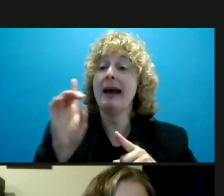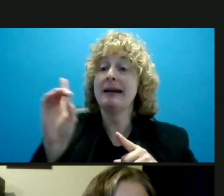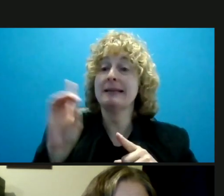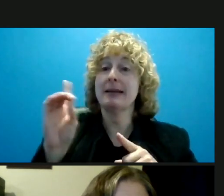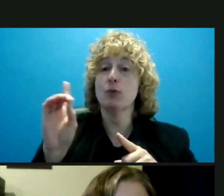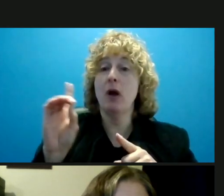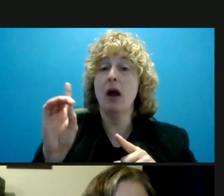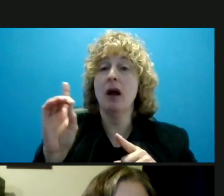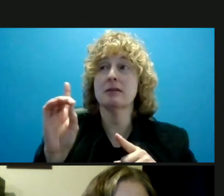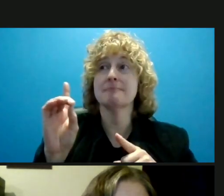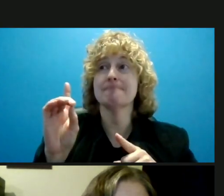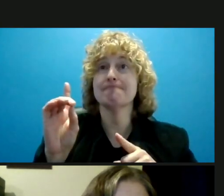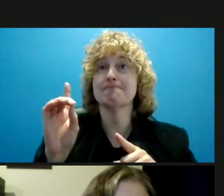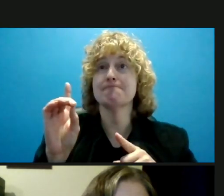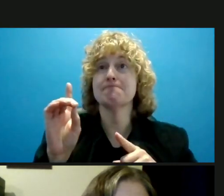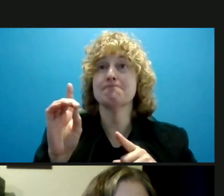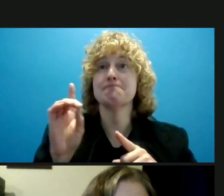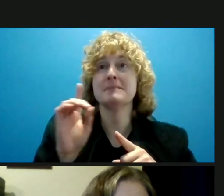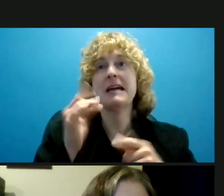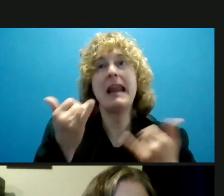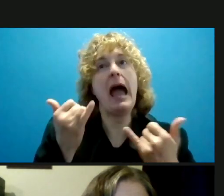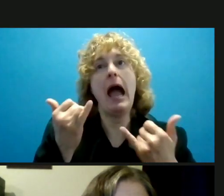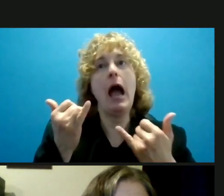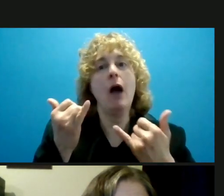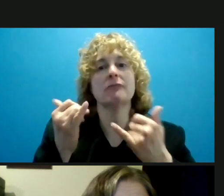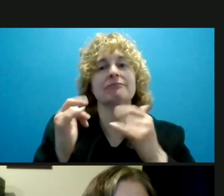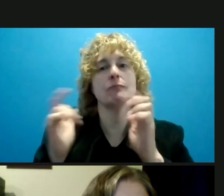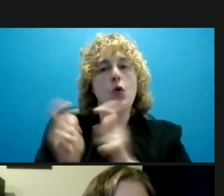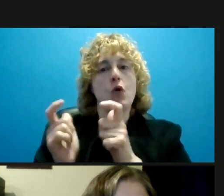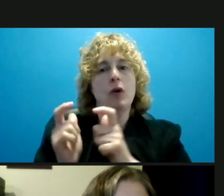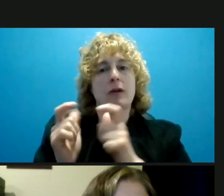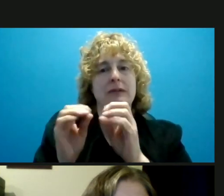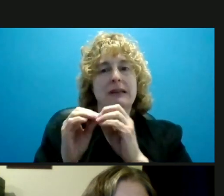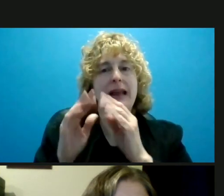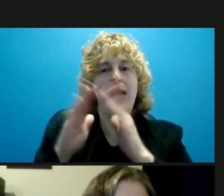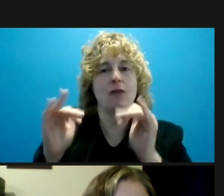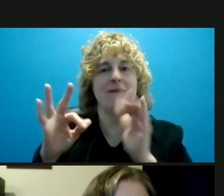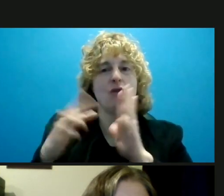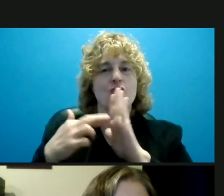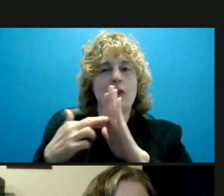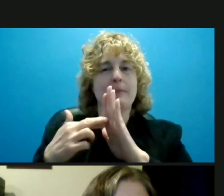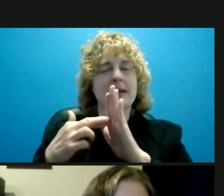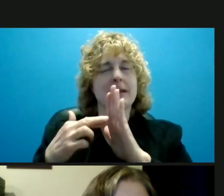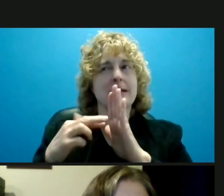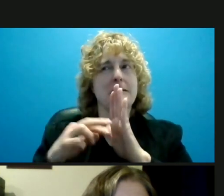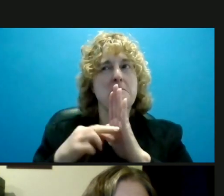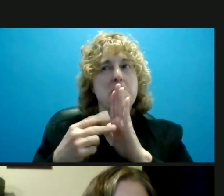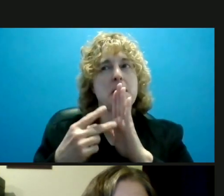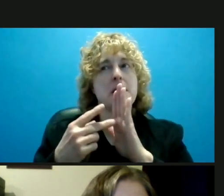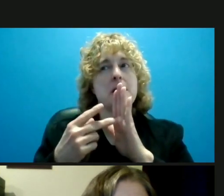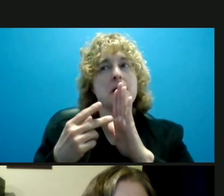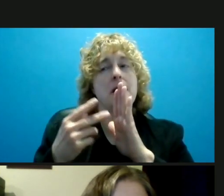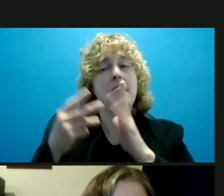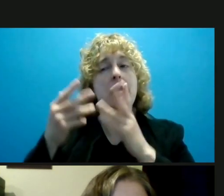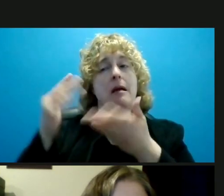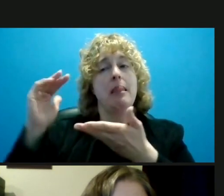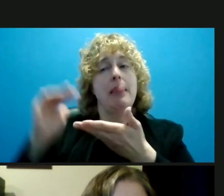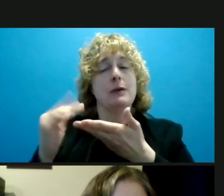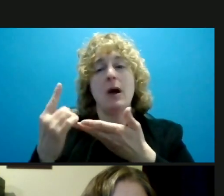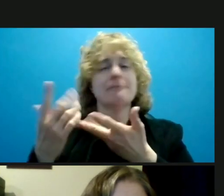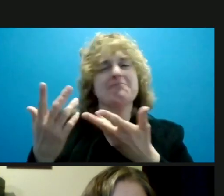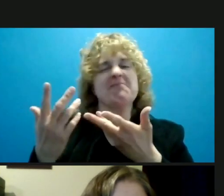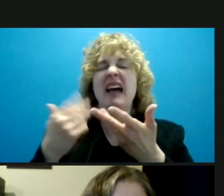majority right now in the House. So, it's going to have a small effect. So, there are hundreds of